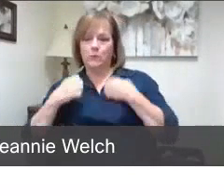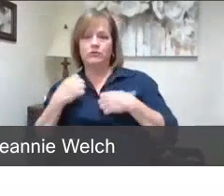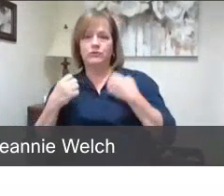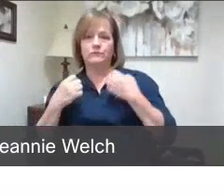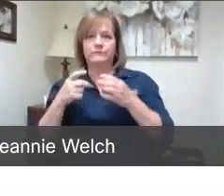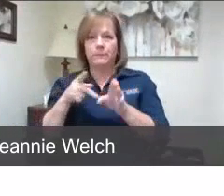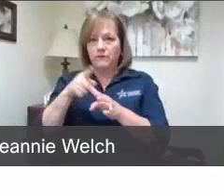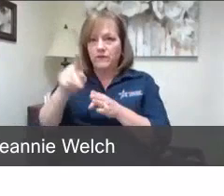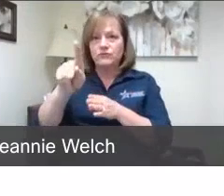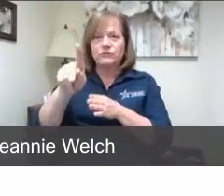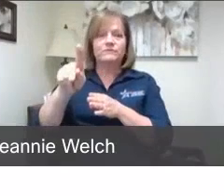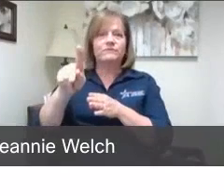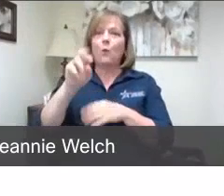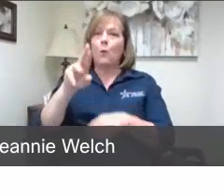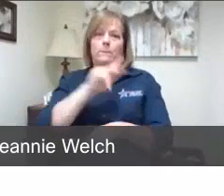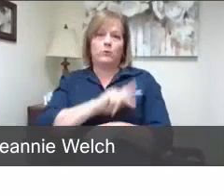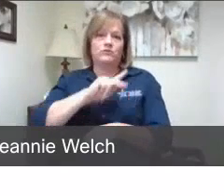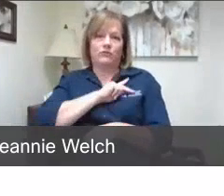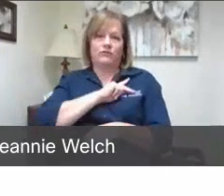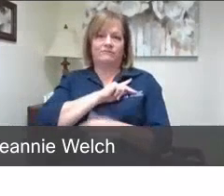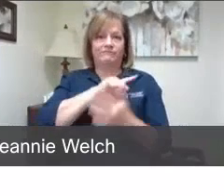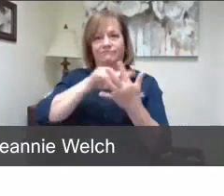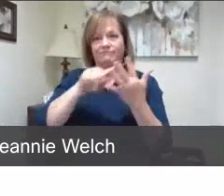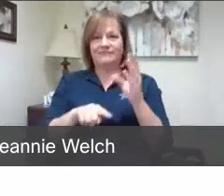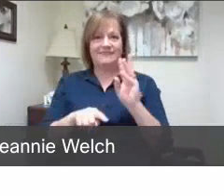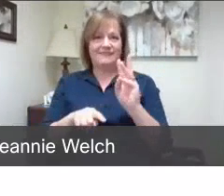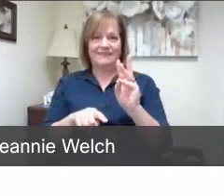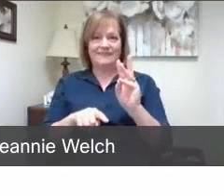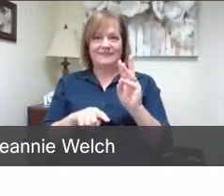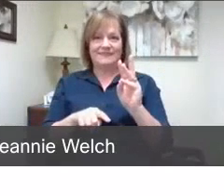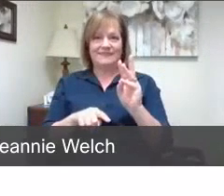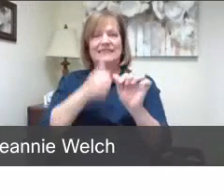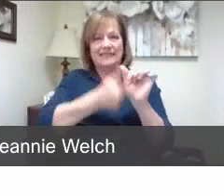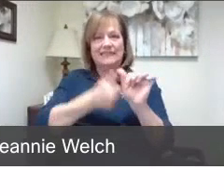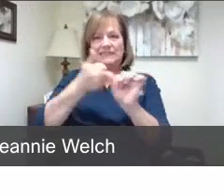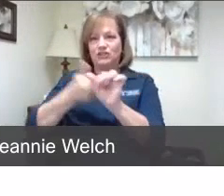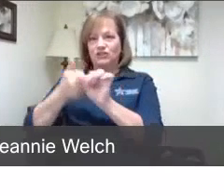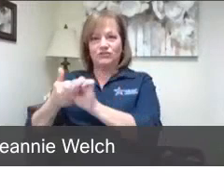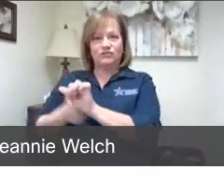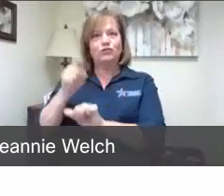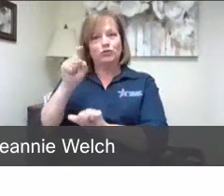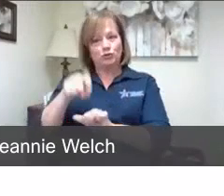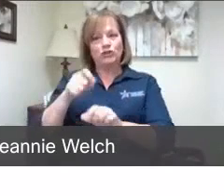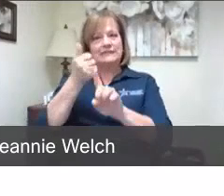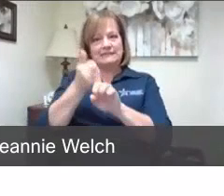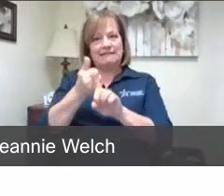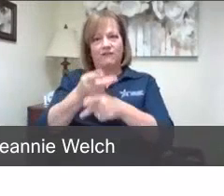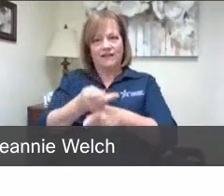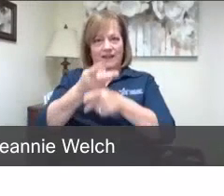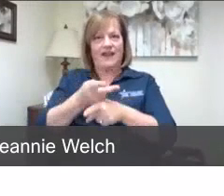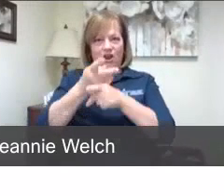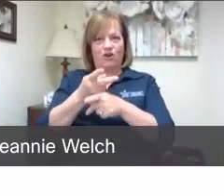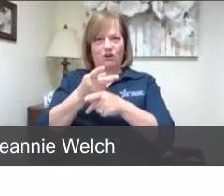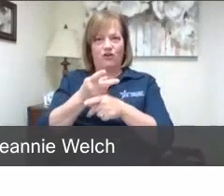professional, or personal. You need to self-care in every different area of your life.